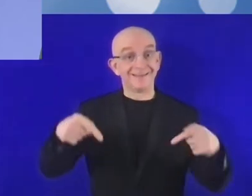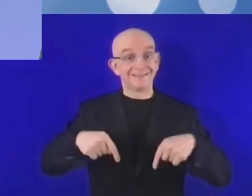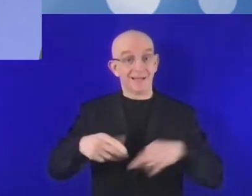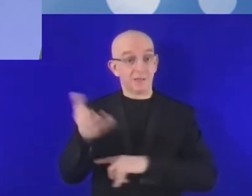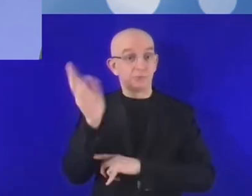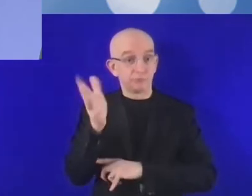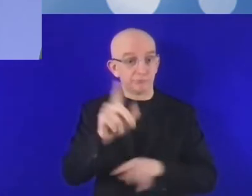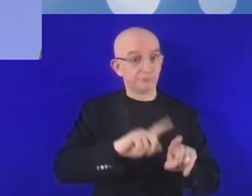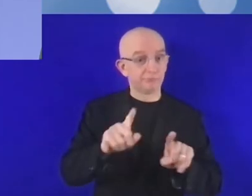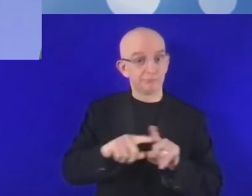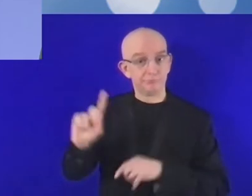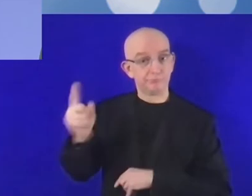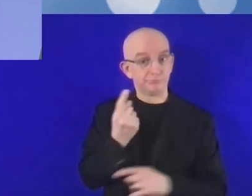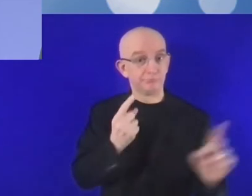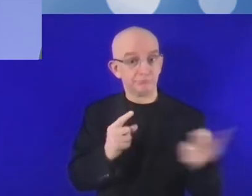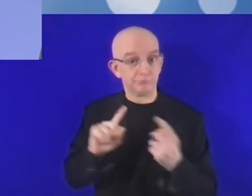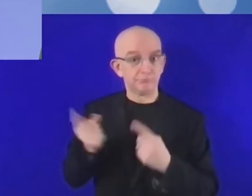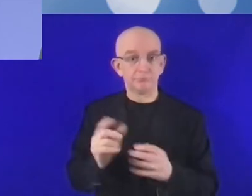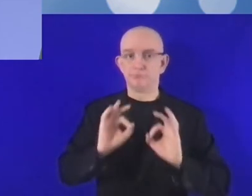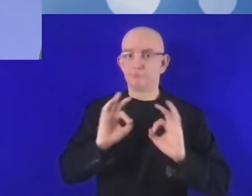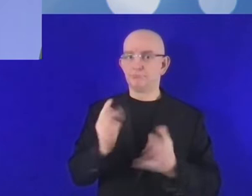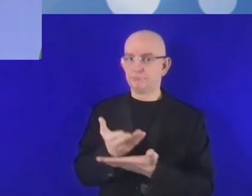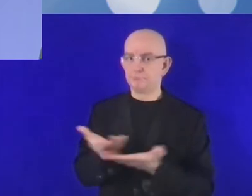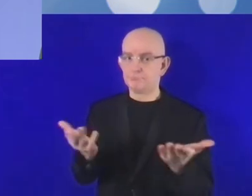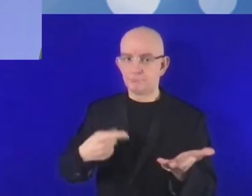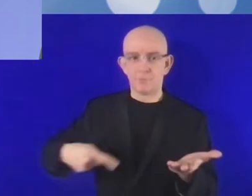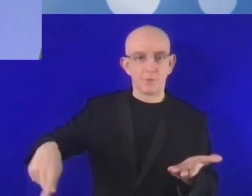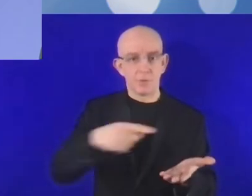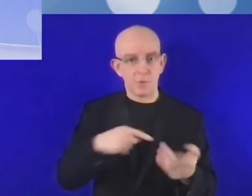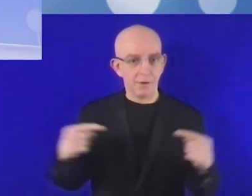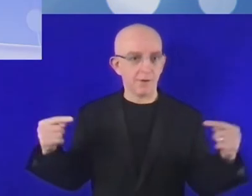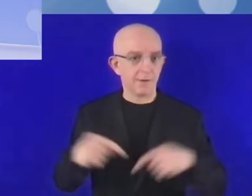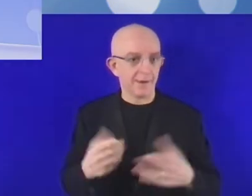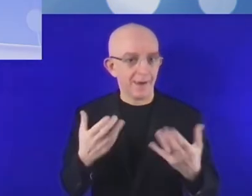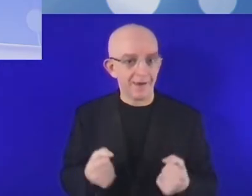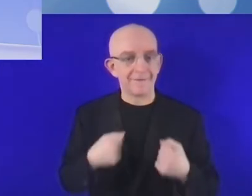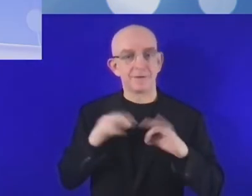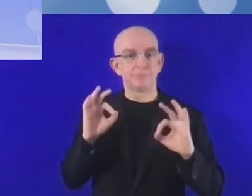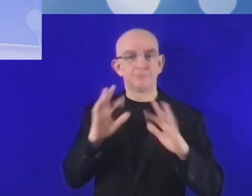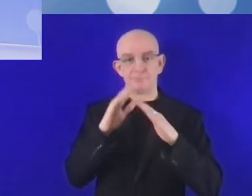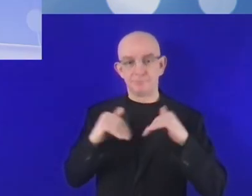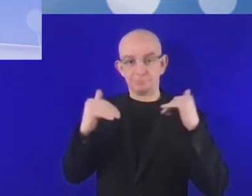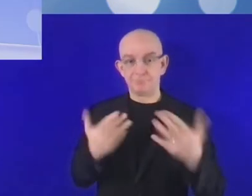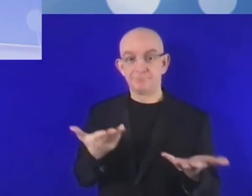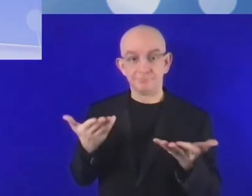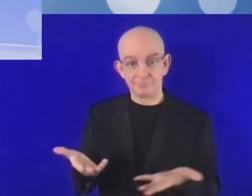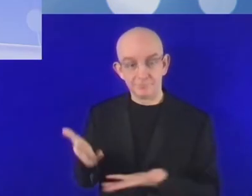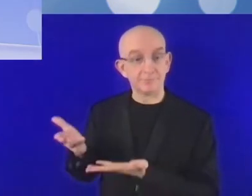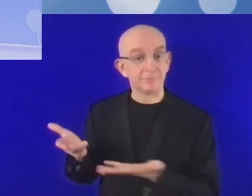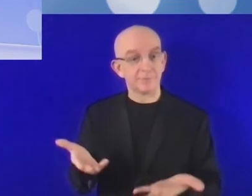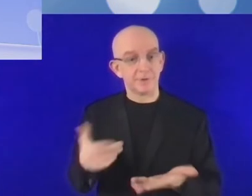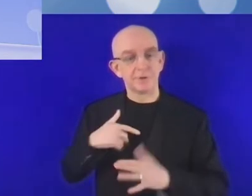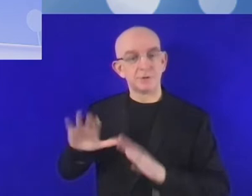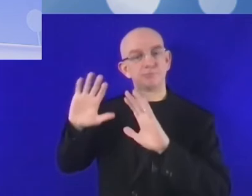together with us on the stage and let's give a warm welcome to mr juria alimar the state minister of